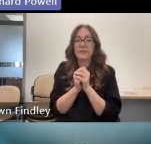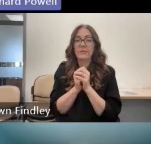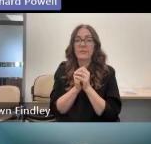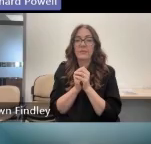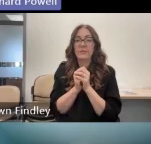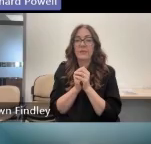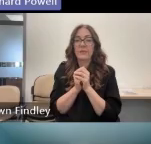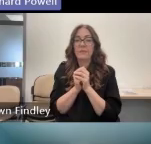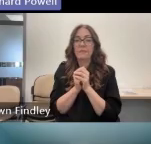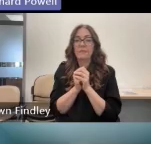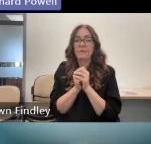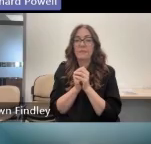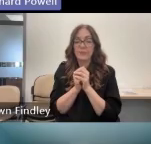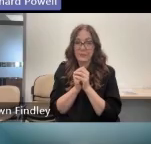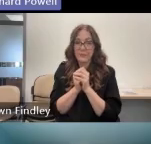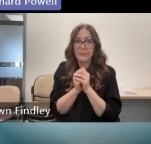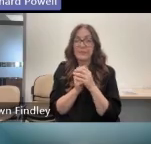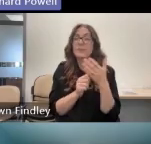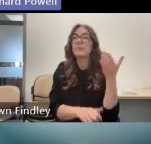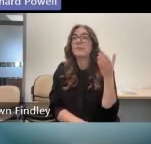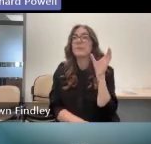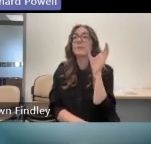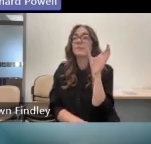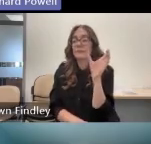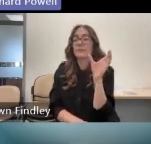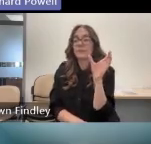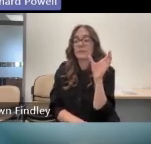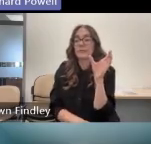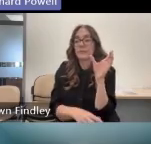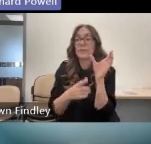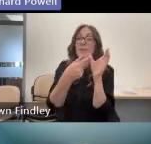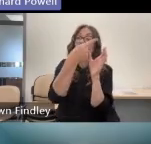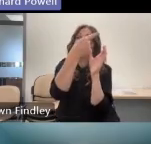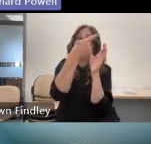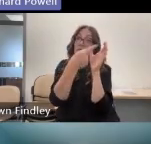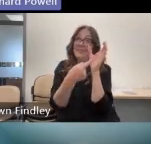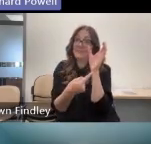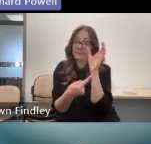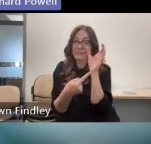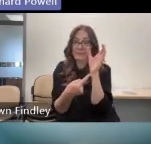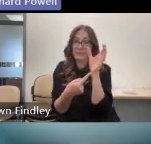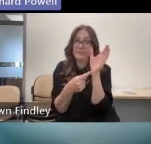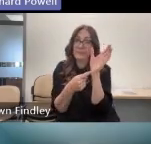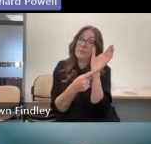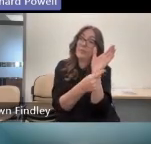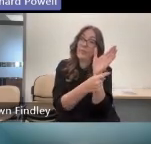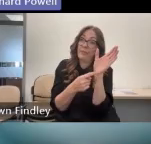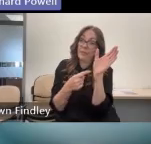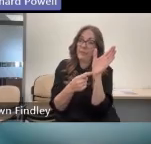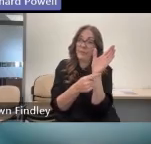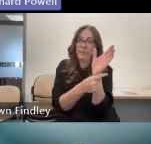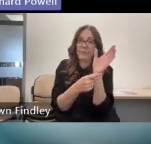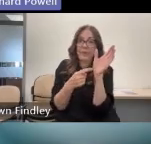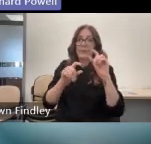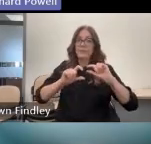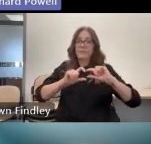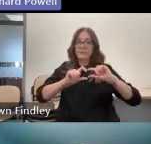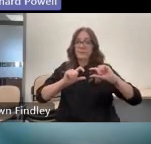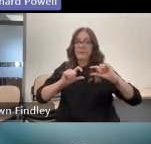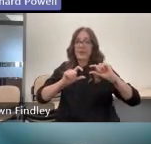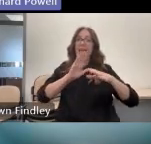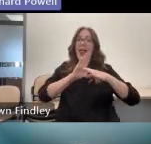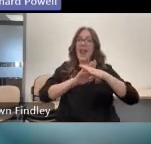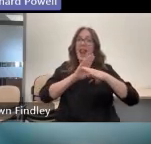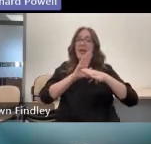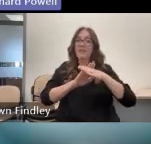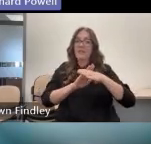First thing I'm going to say is across the bottom of the screen, on the left, there is a bar. On the left-hand side, there is 3 stripes,